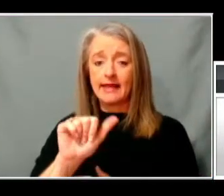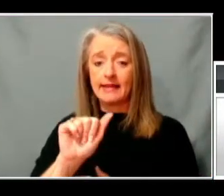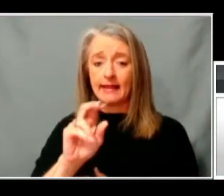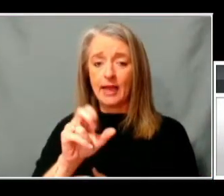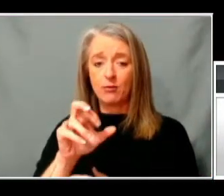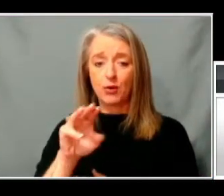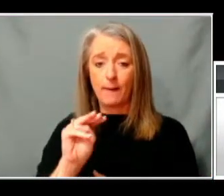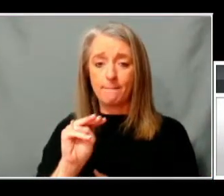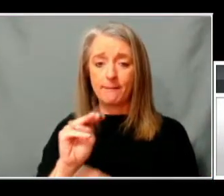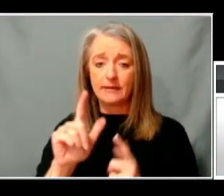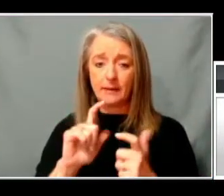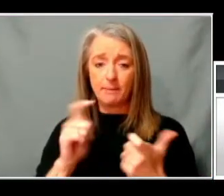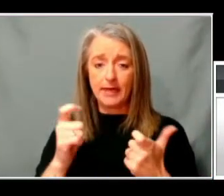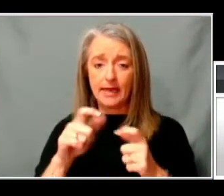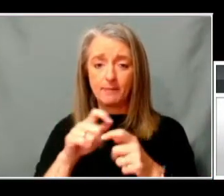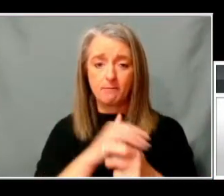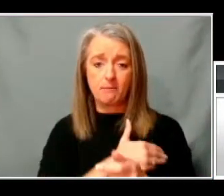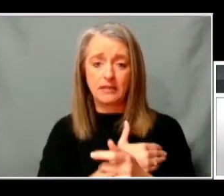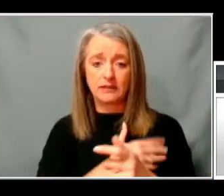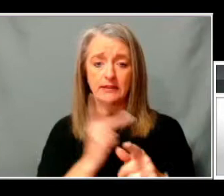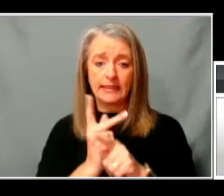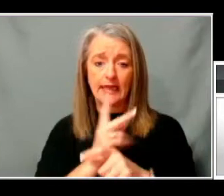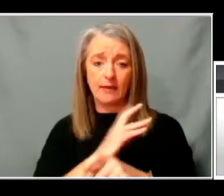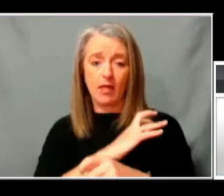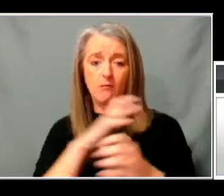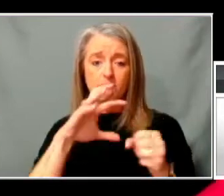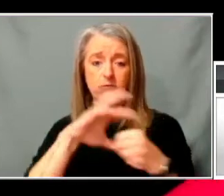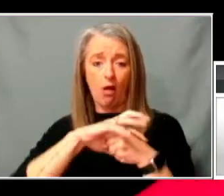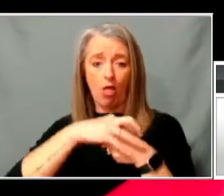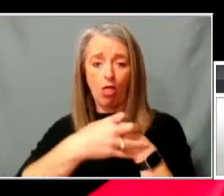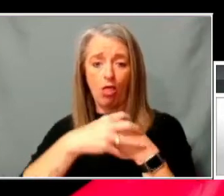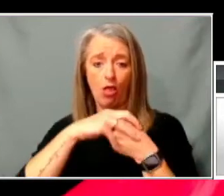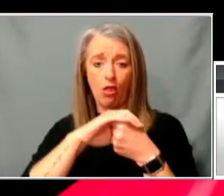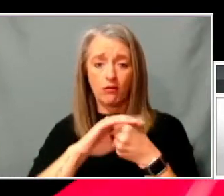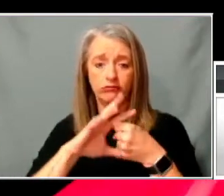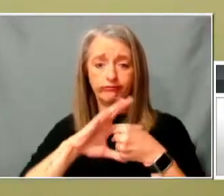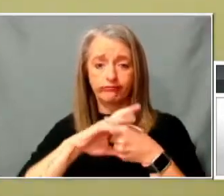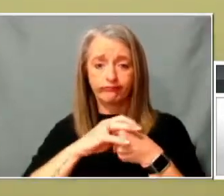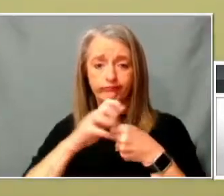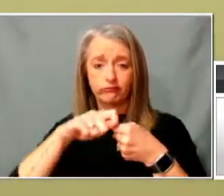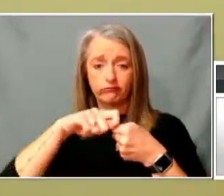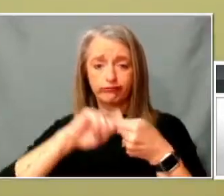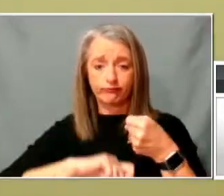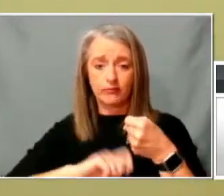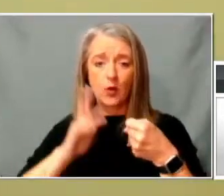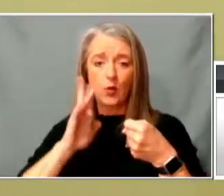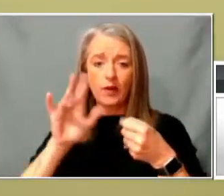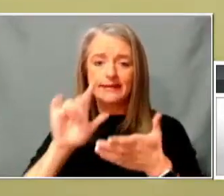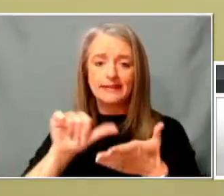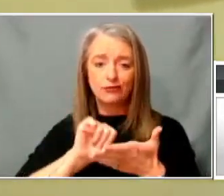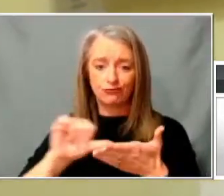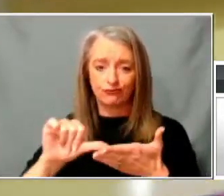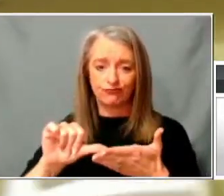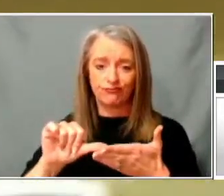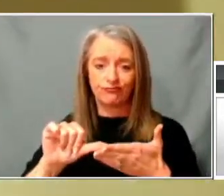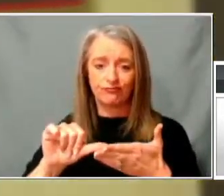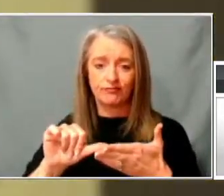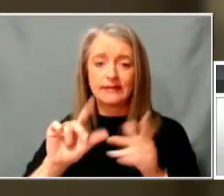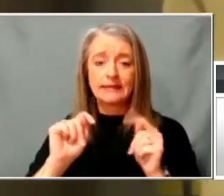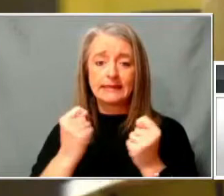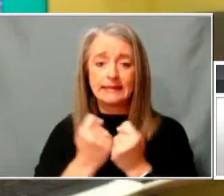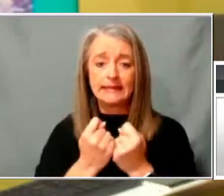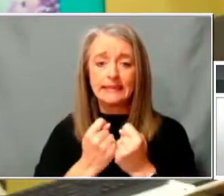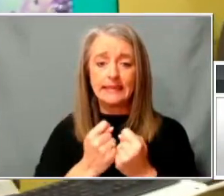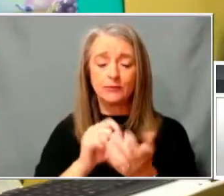the shoulder socket that helps keep the ball joint in place. Wanye would need surgery. Head team orthopedic surgeon